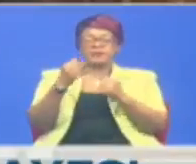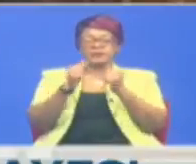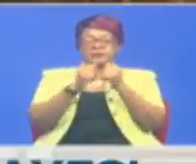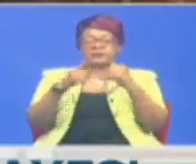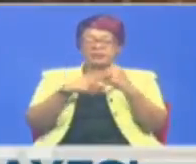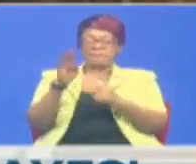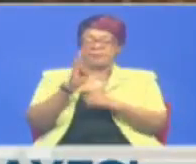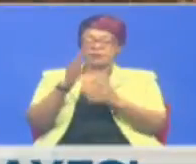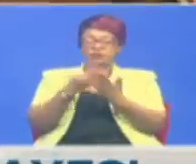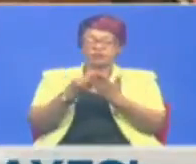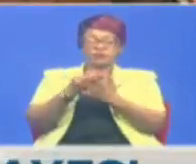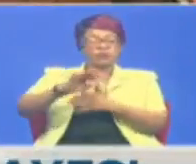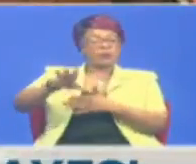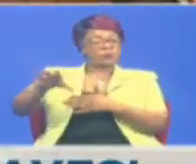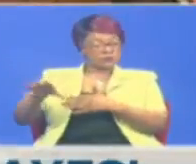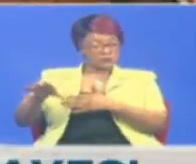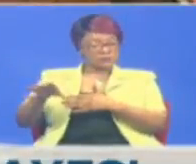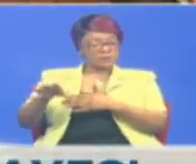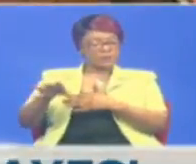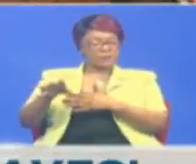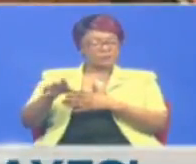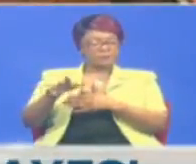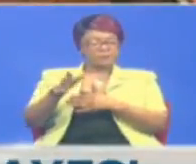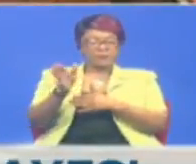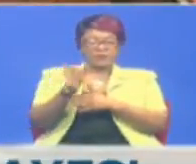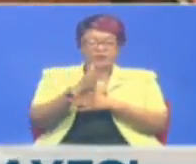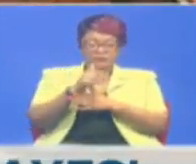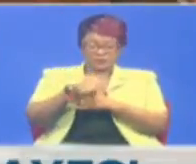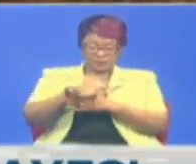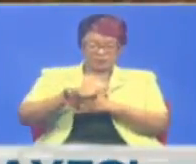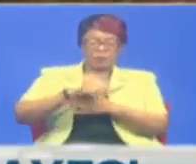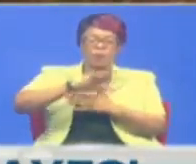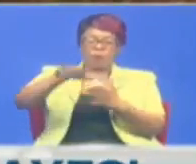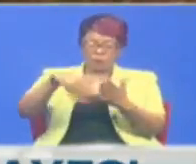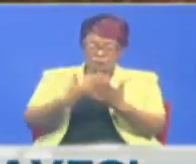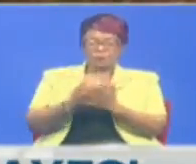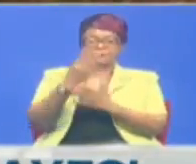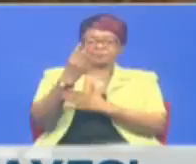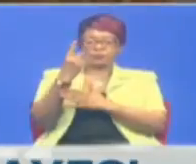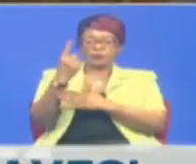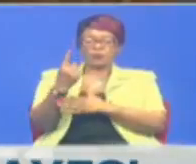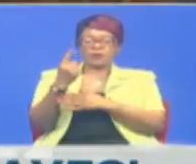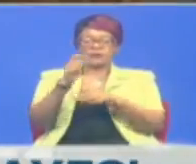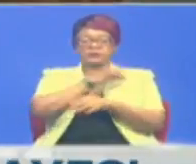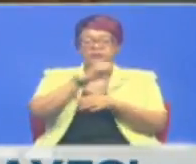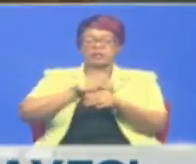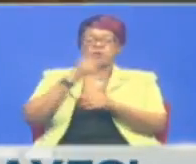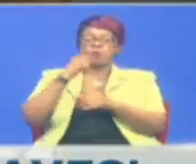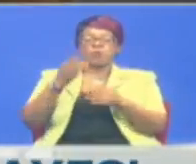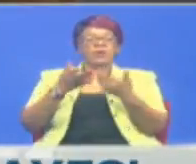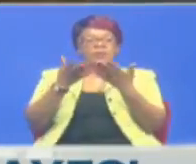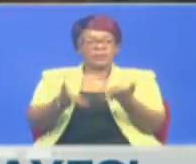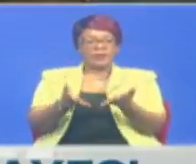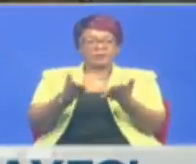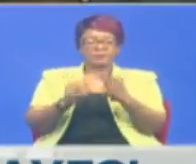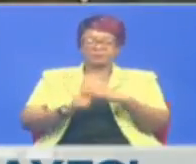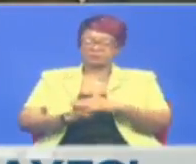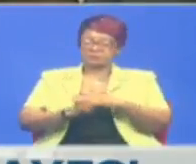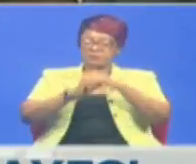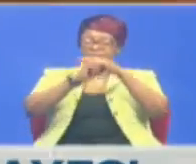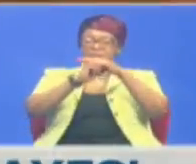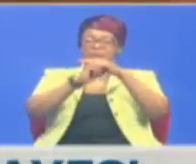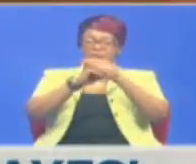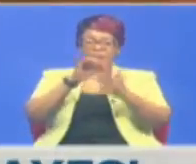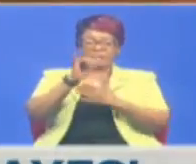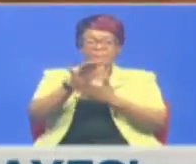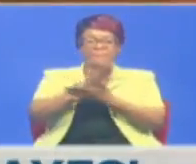shillings to counties, this Thursday, all the 41 senators present unanimously supported the third basis